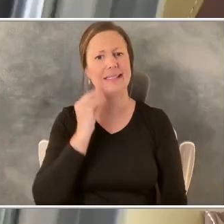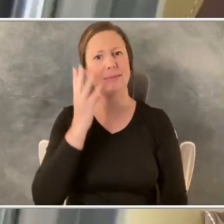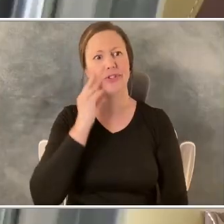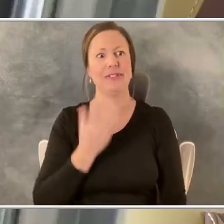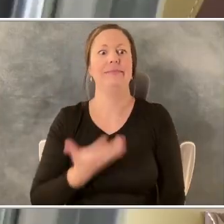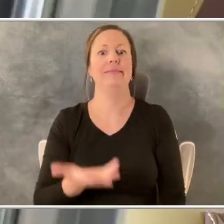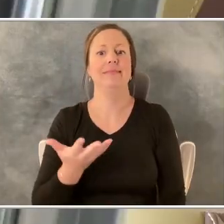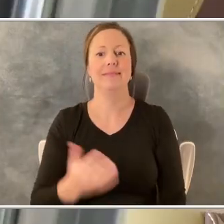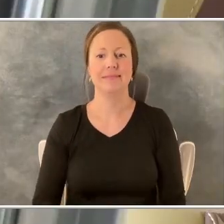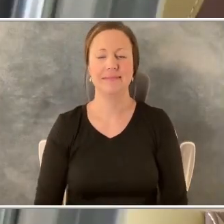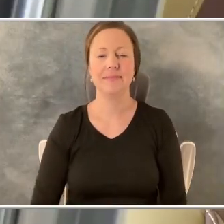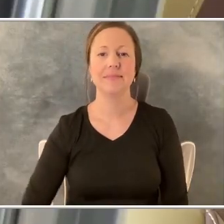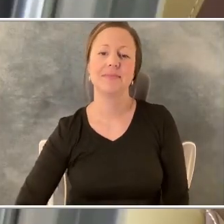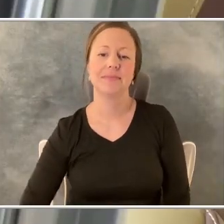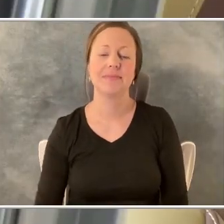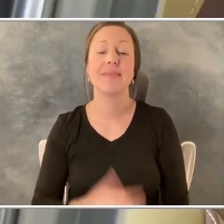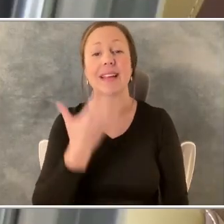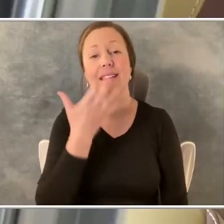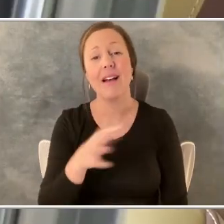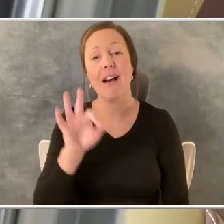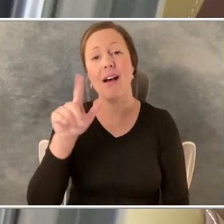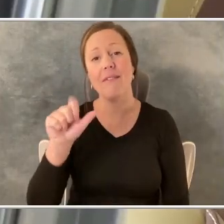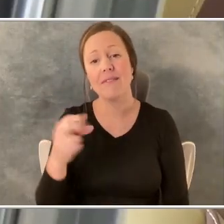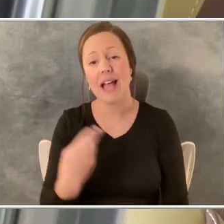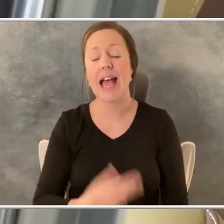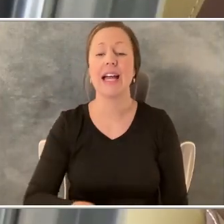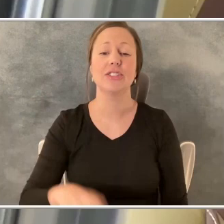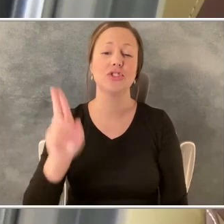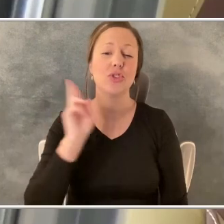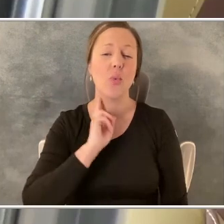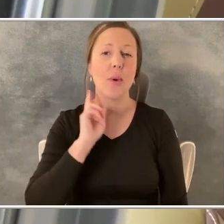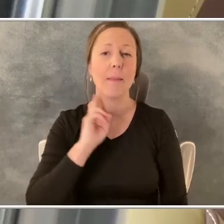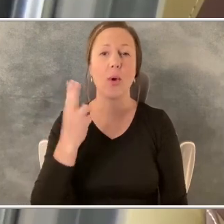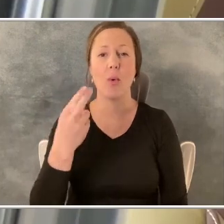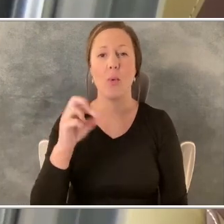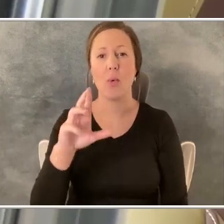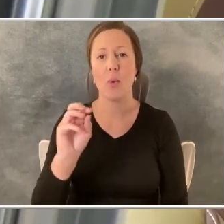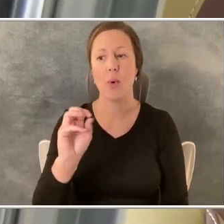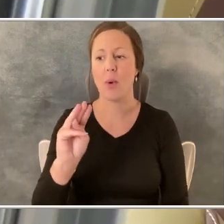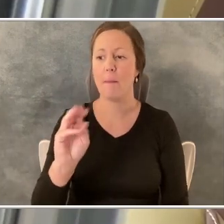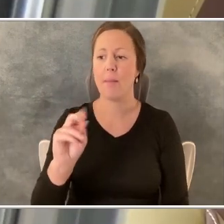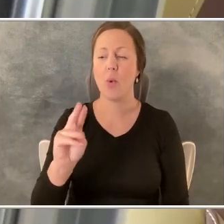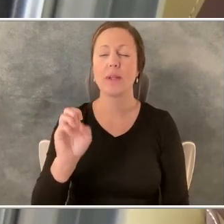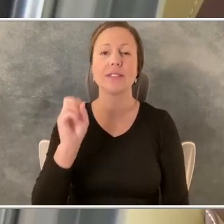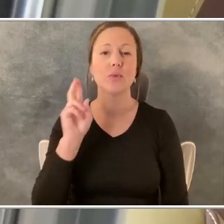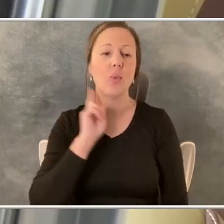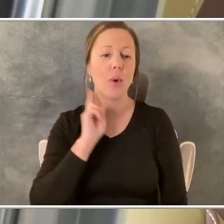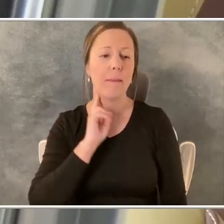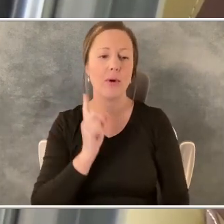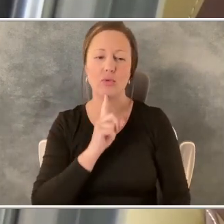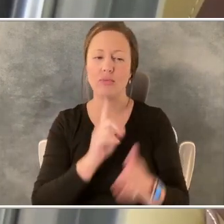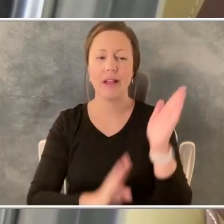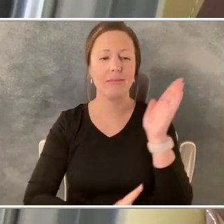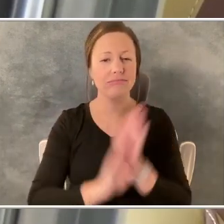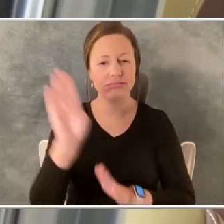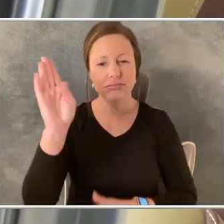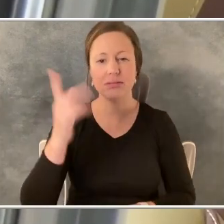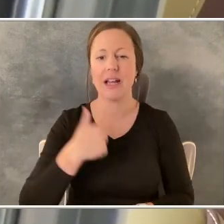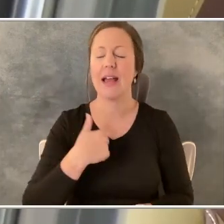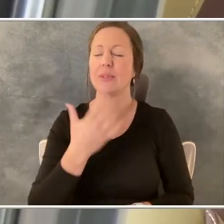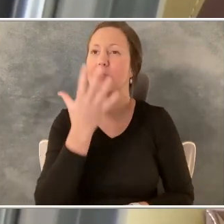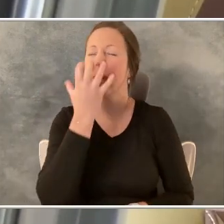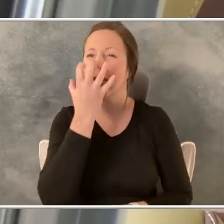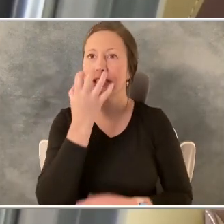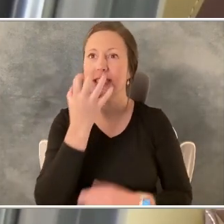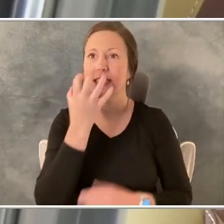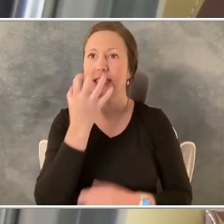know. The hot flashes, the hormones, my hormones were just like through the roof. I was just so irritated and It was